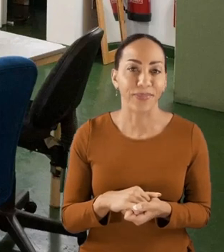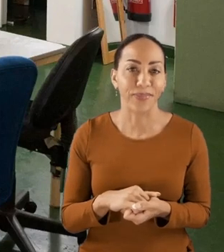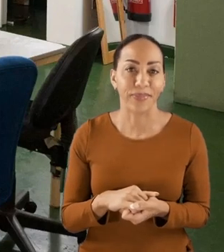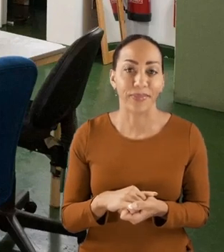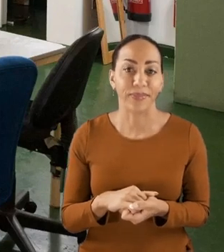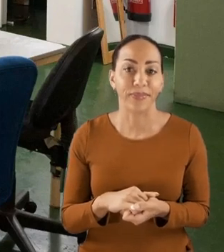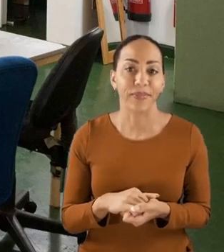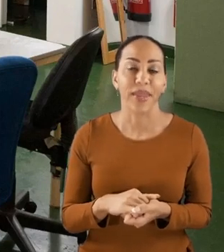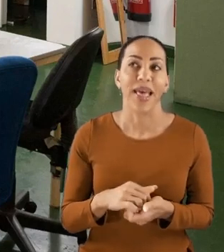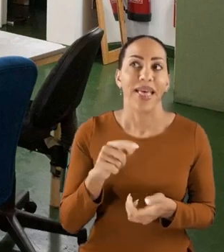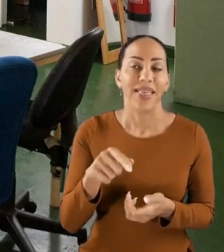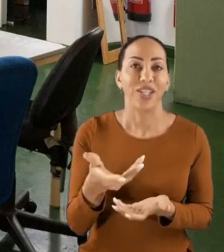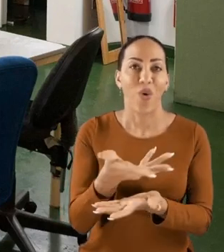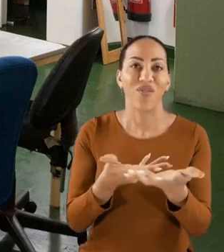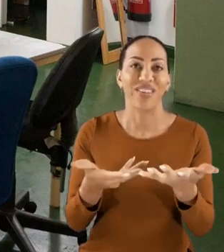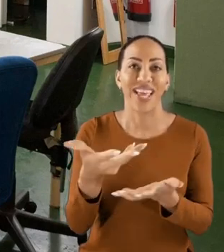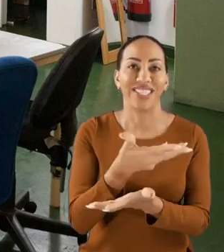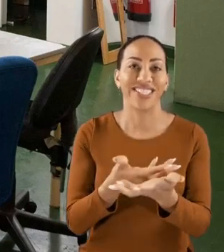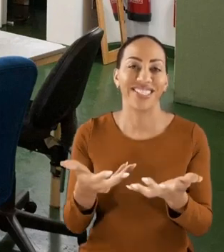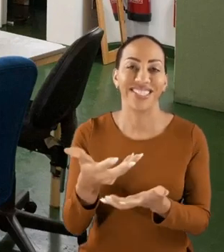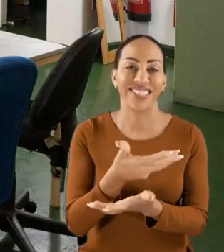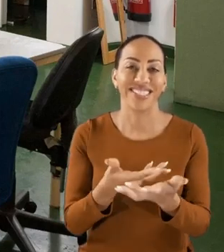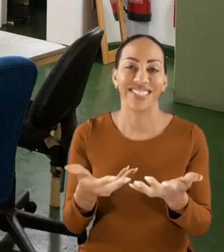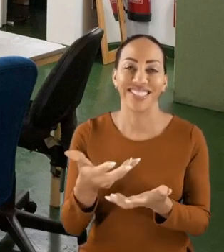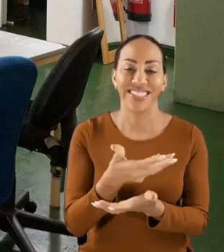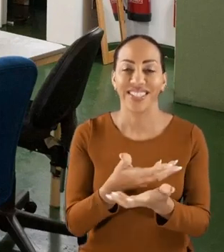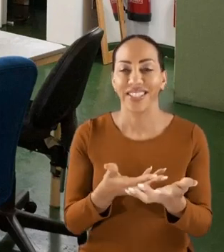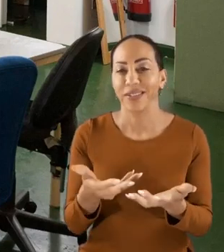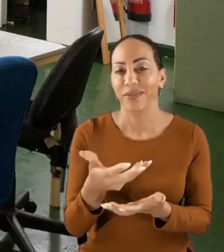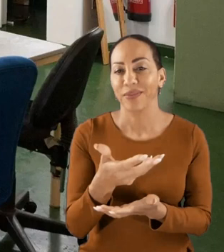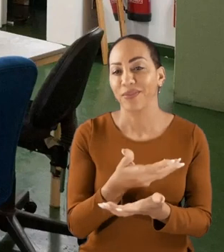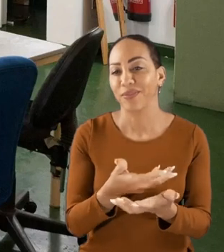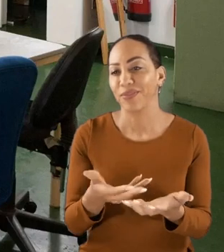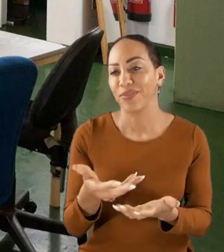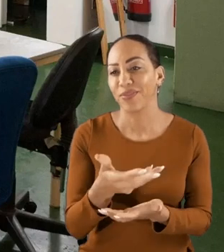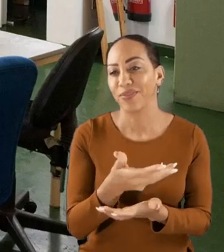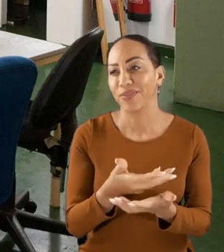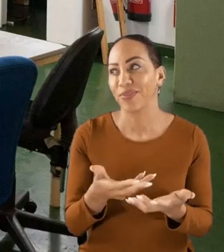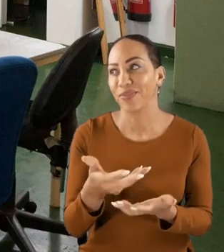talking. We're now getting moving to a conversation that really we can